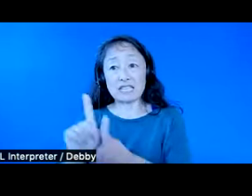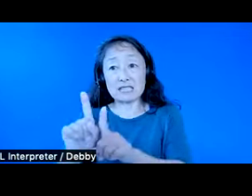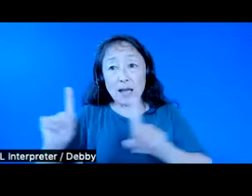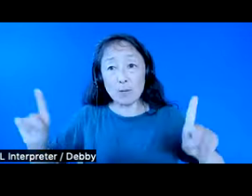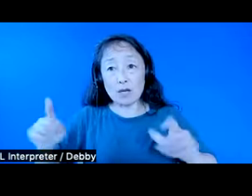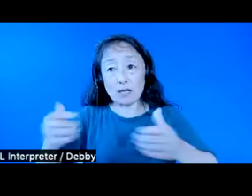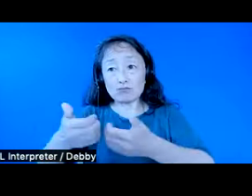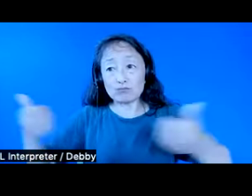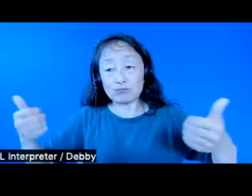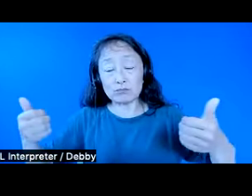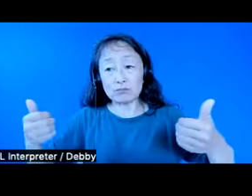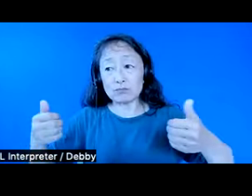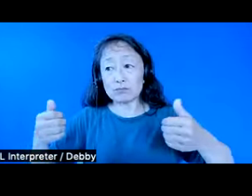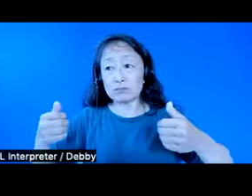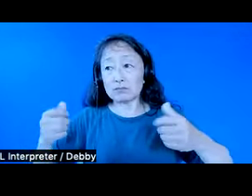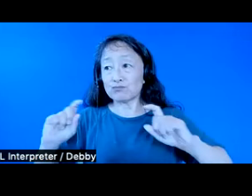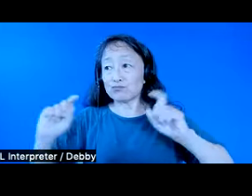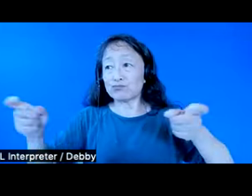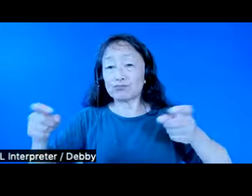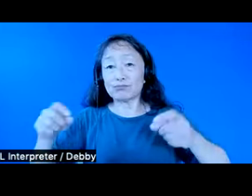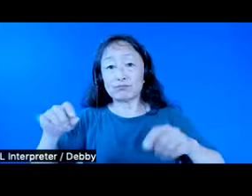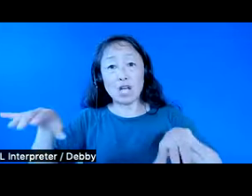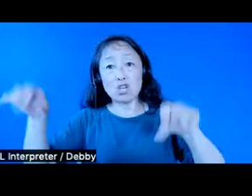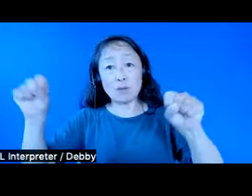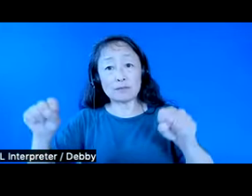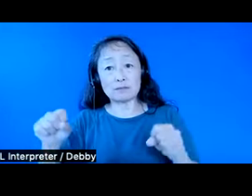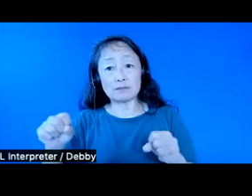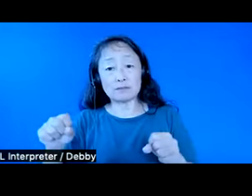Illegally, traumatically, awfully.